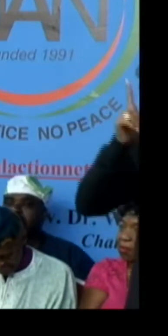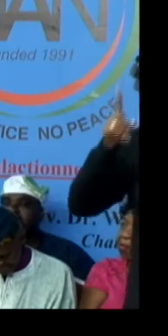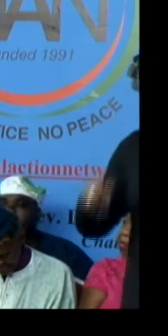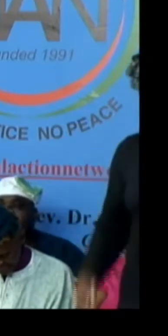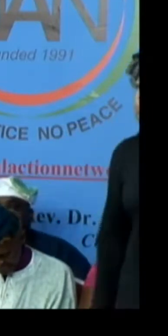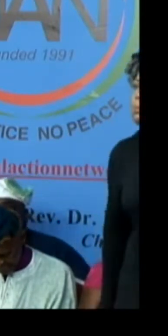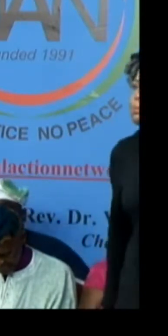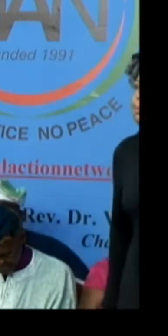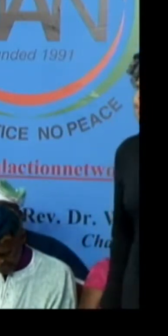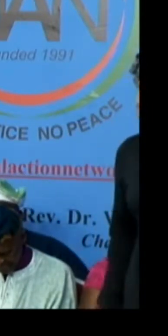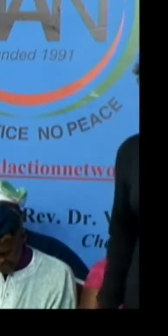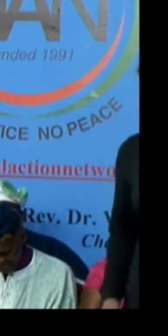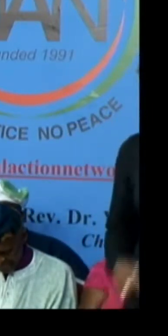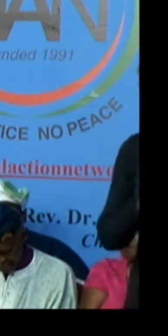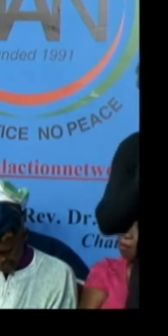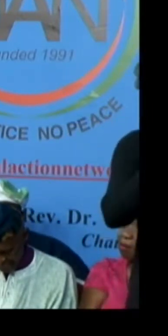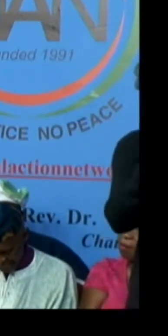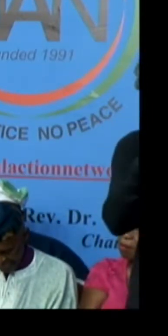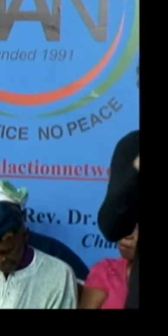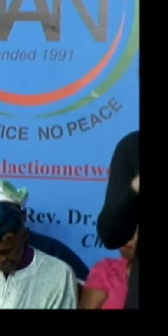reading? You embrace the vulgar